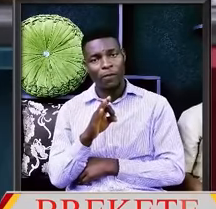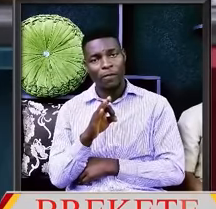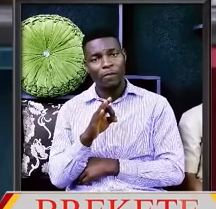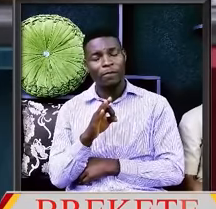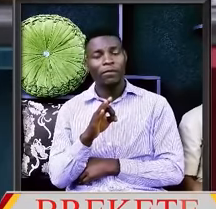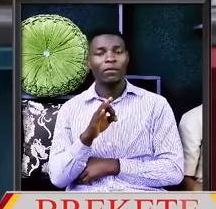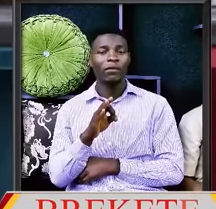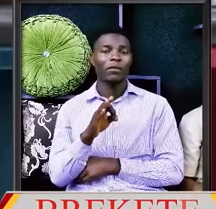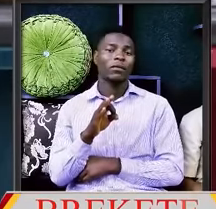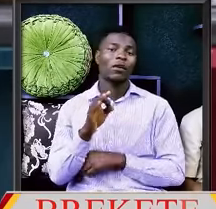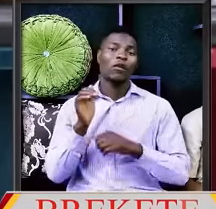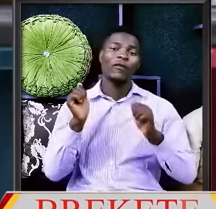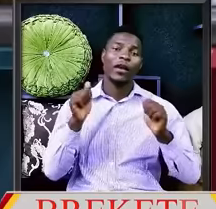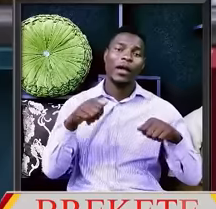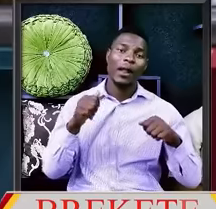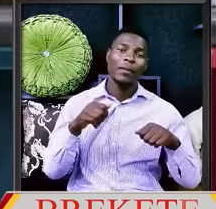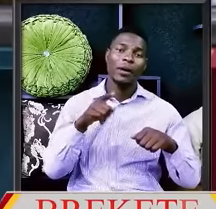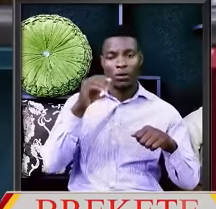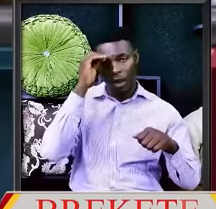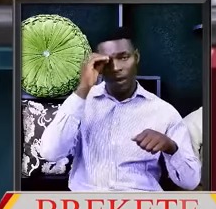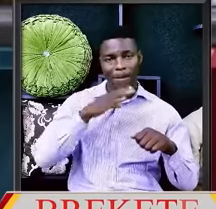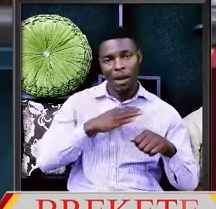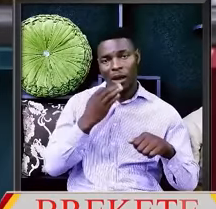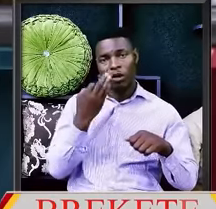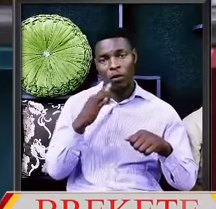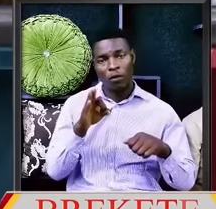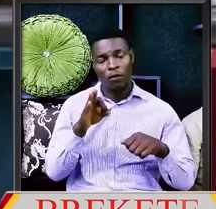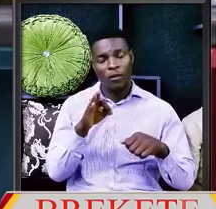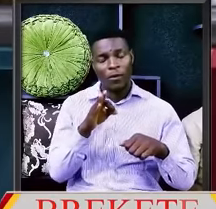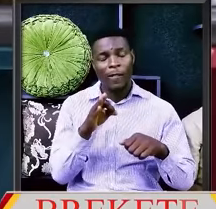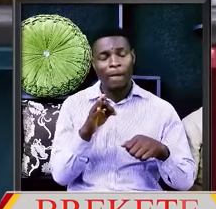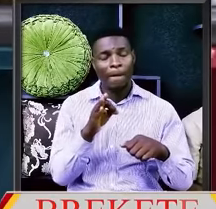of caliber. You're a man of